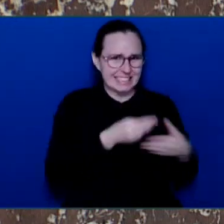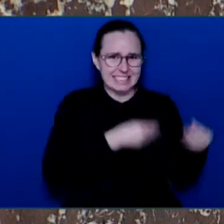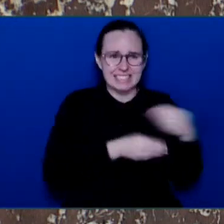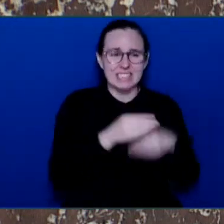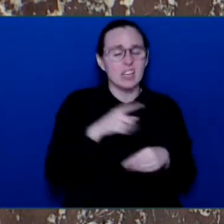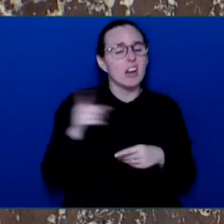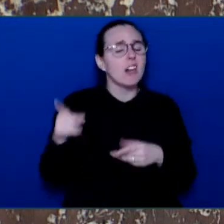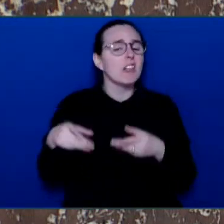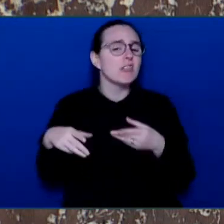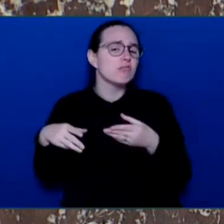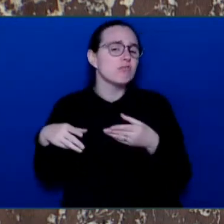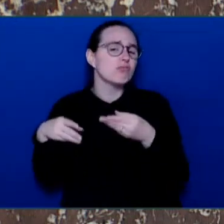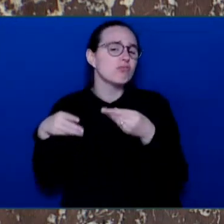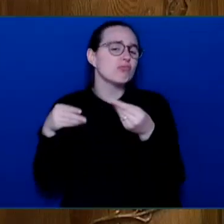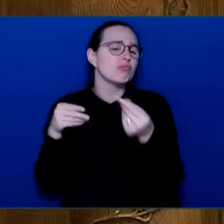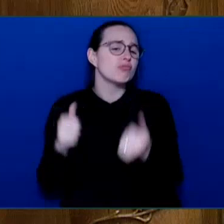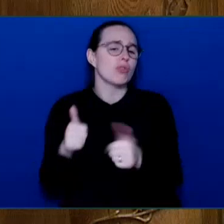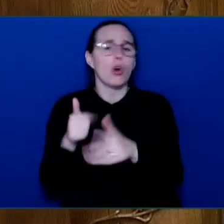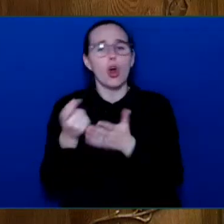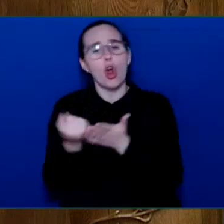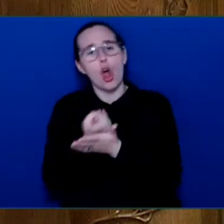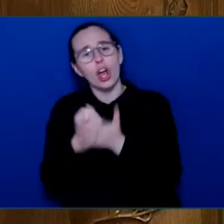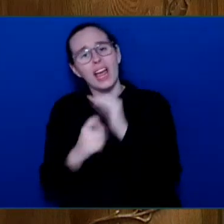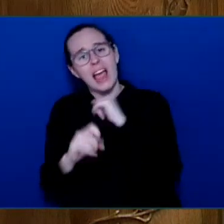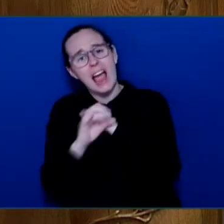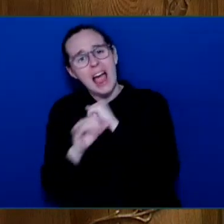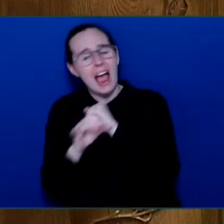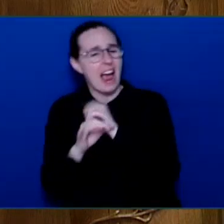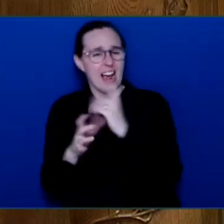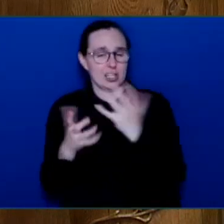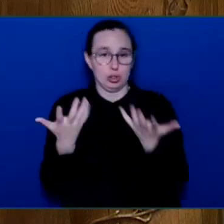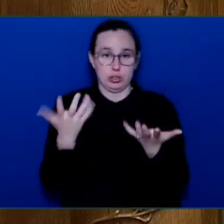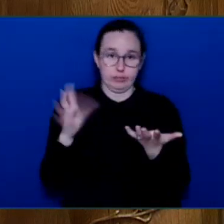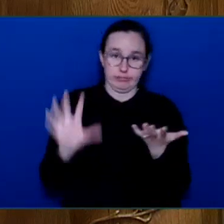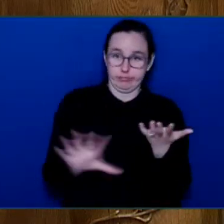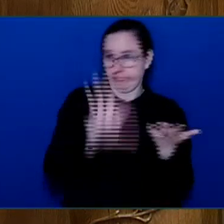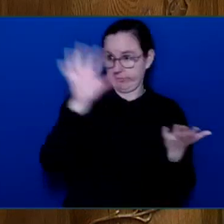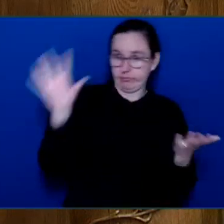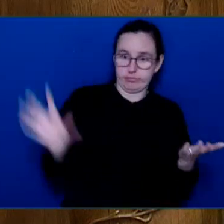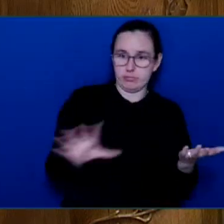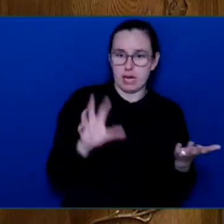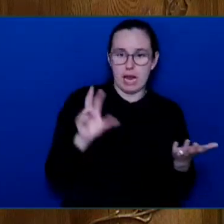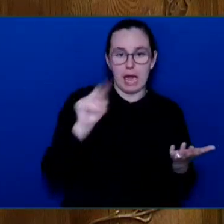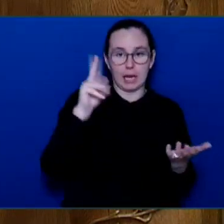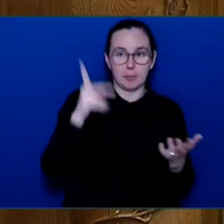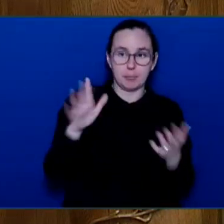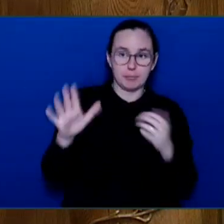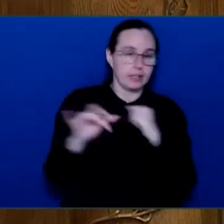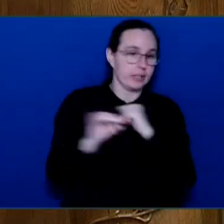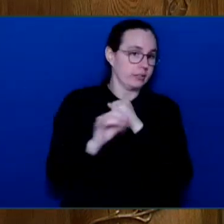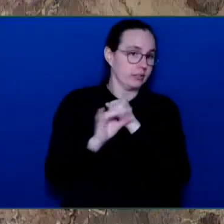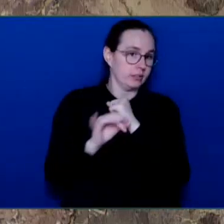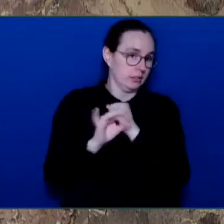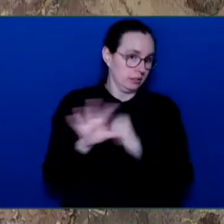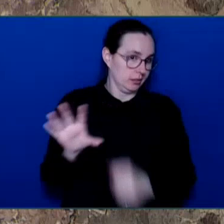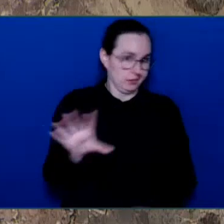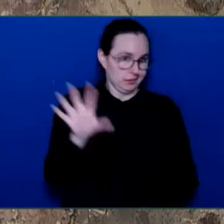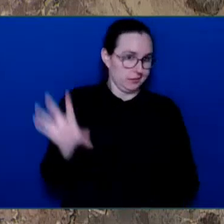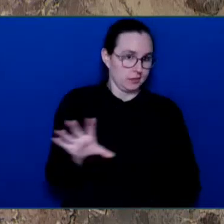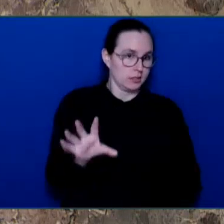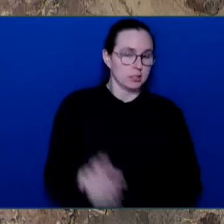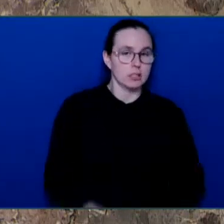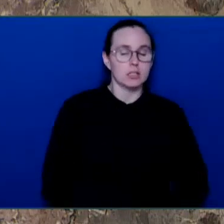advertising overall? Minister of Environment and Climate Change Strategy. Honourable Speaker, we've